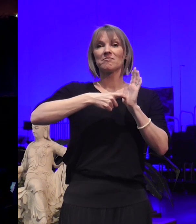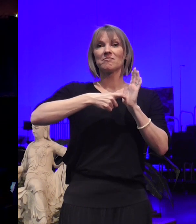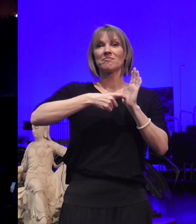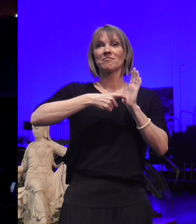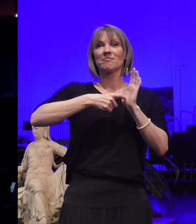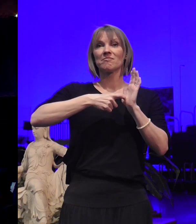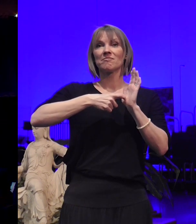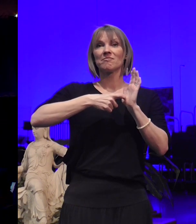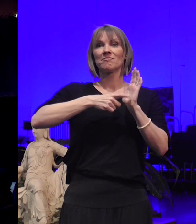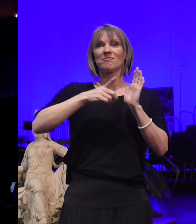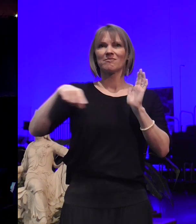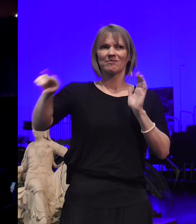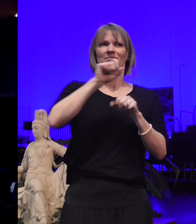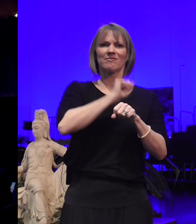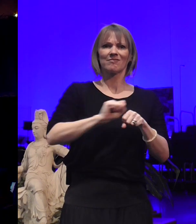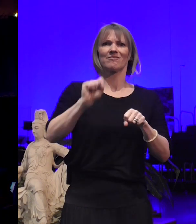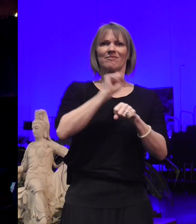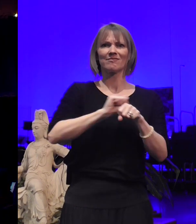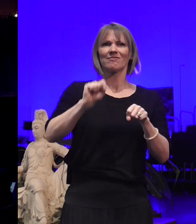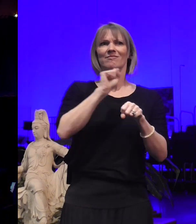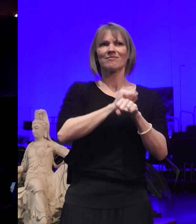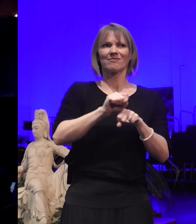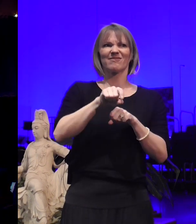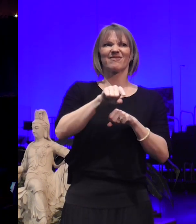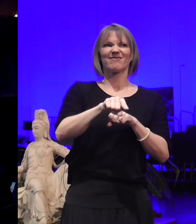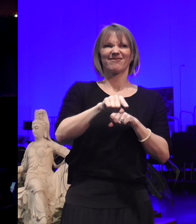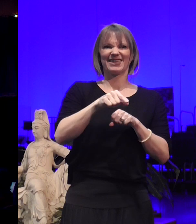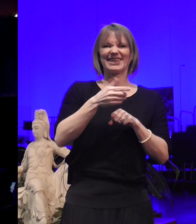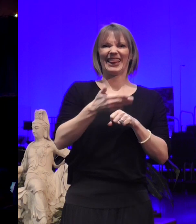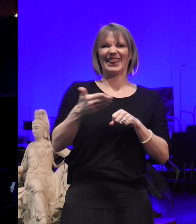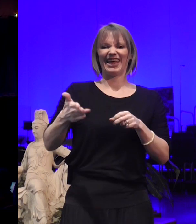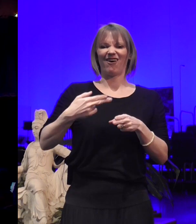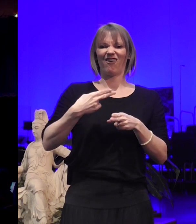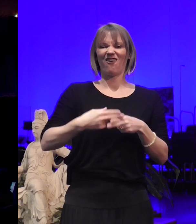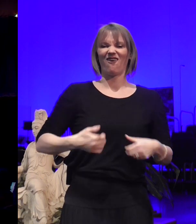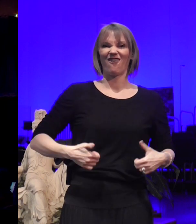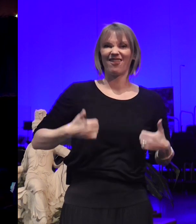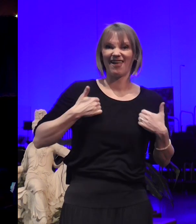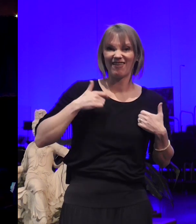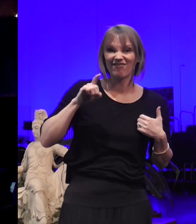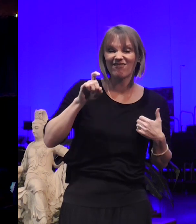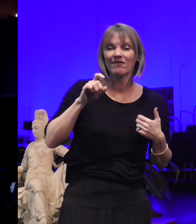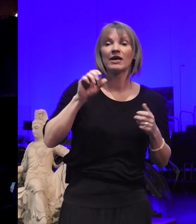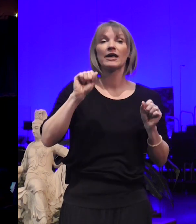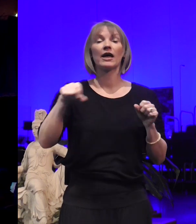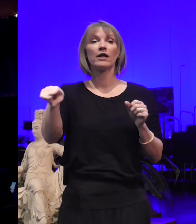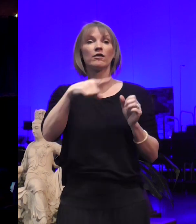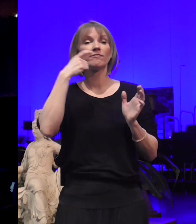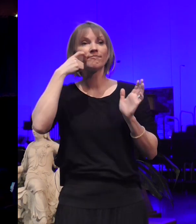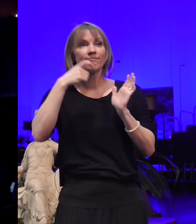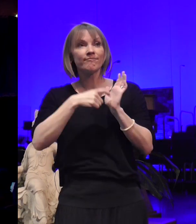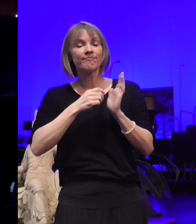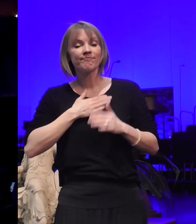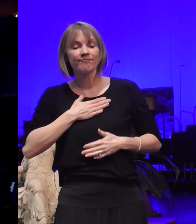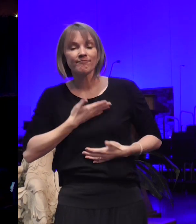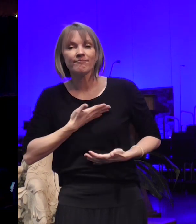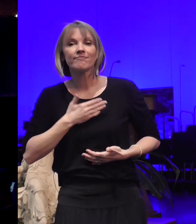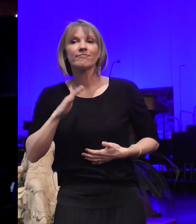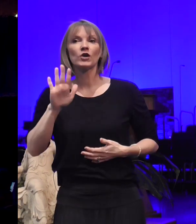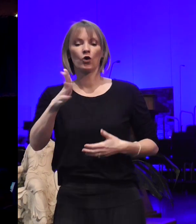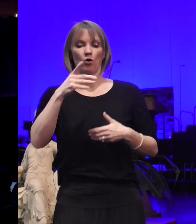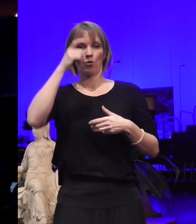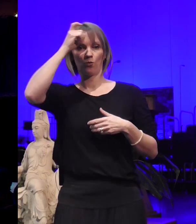how hard you've worked at this thing called life? Can you admit to yourself your inner